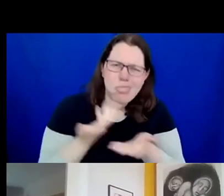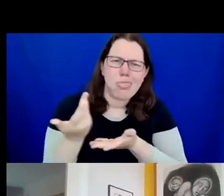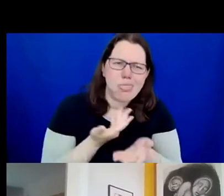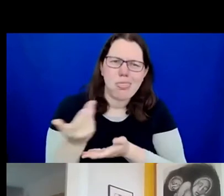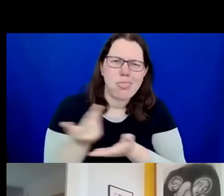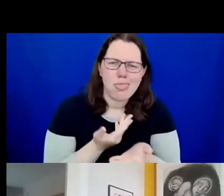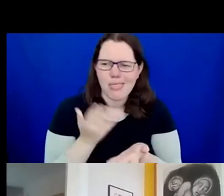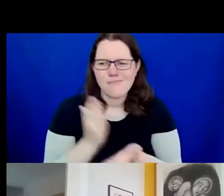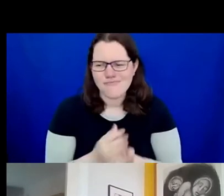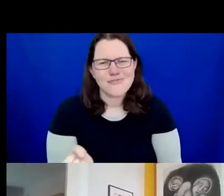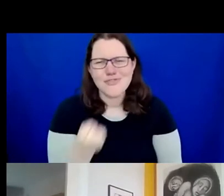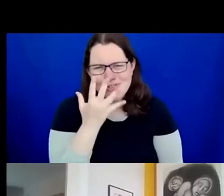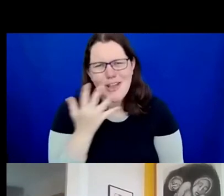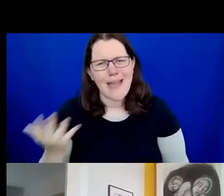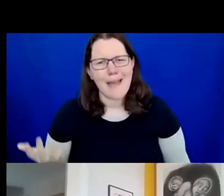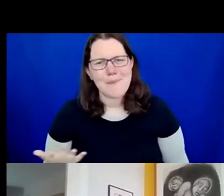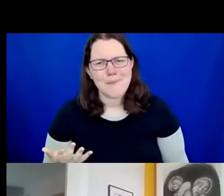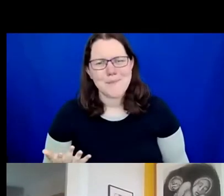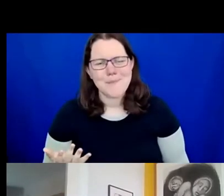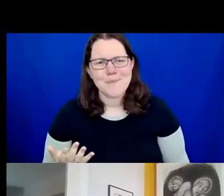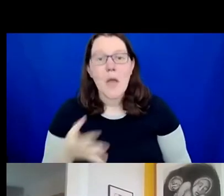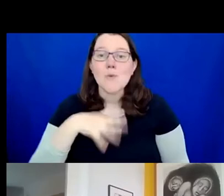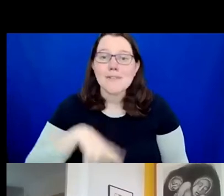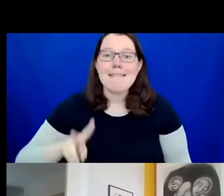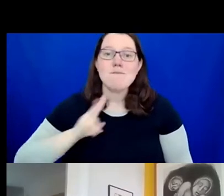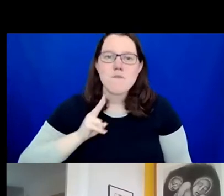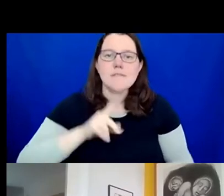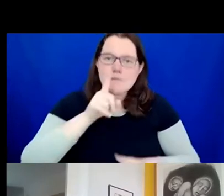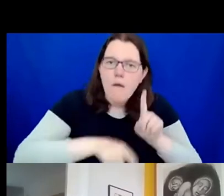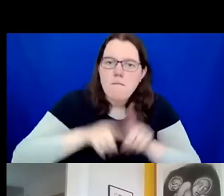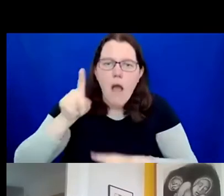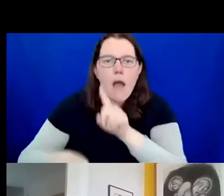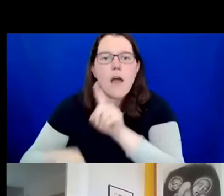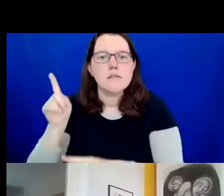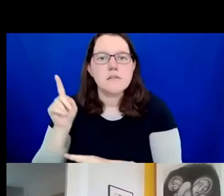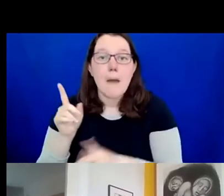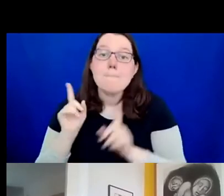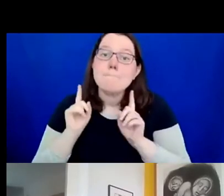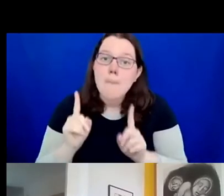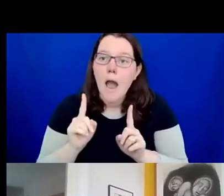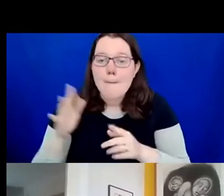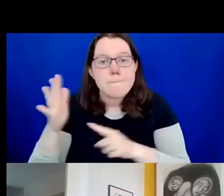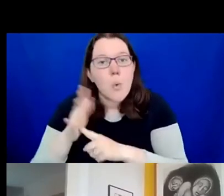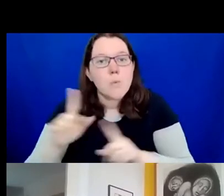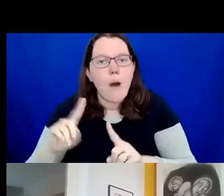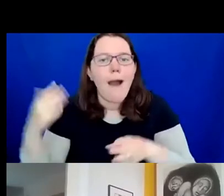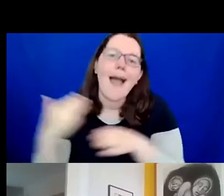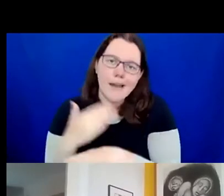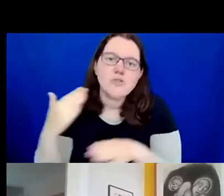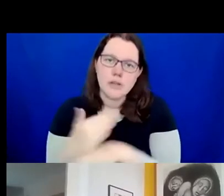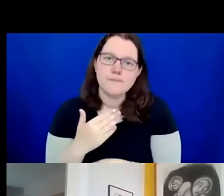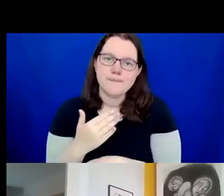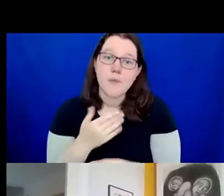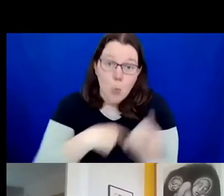Diverse voices need to be heard, but it's what we do that matters. And in many ways, we're all complicit. As